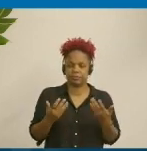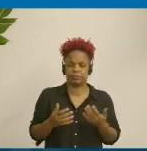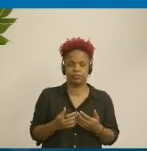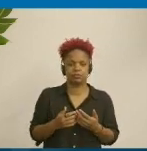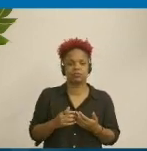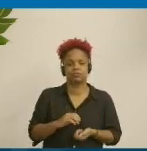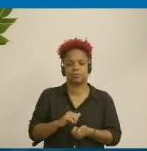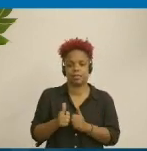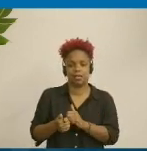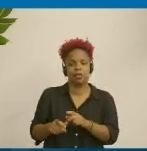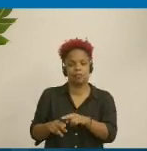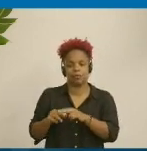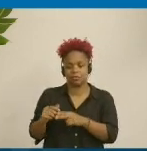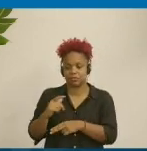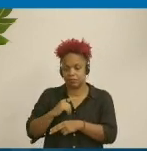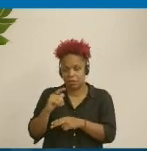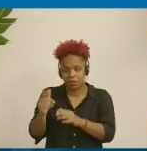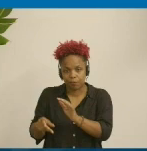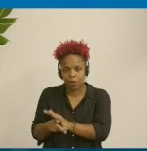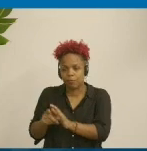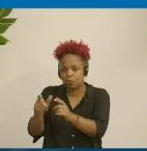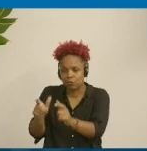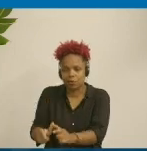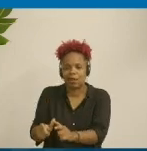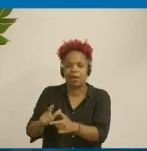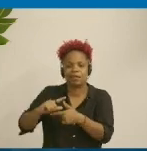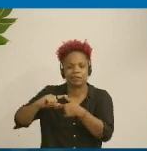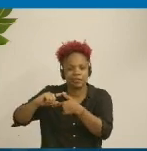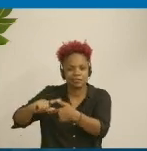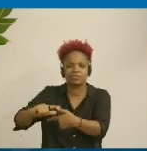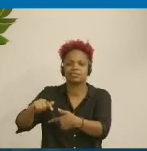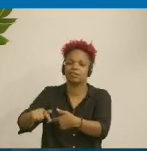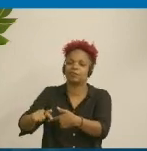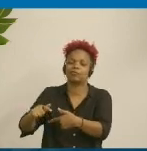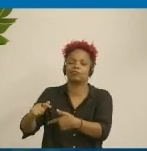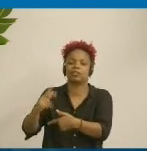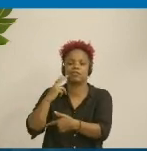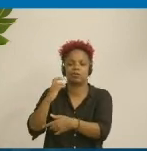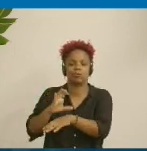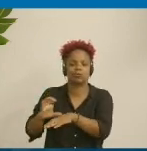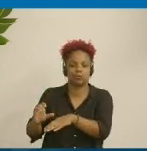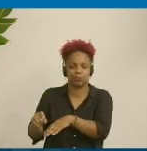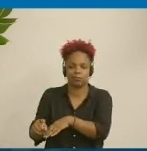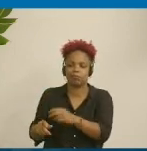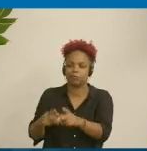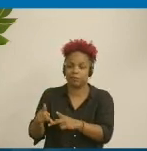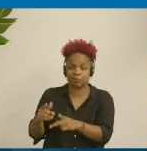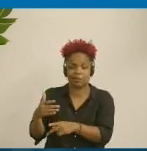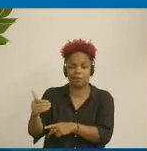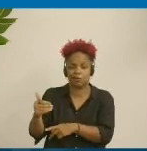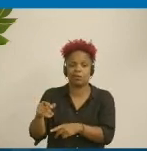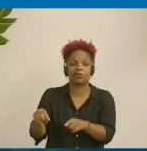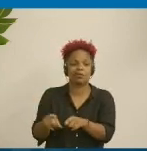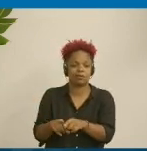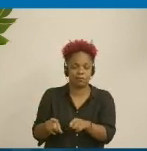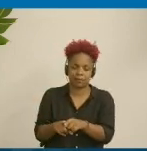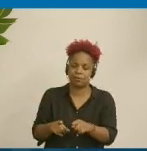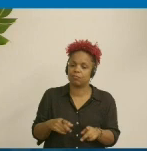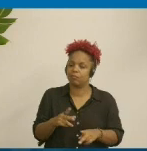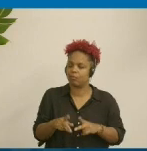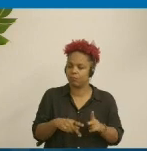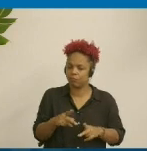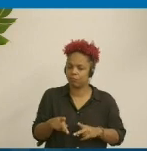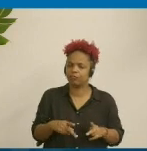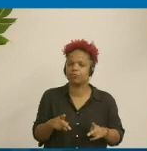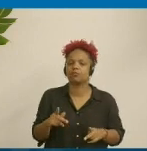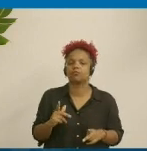resources, you also contribute to better health of our planet. And you may even trigger small-scale market developments and